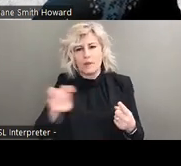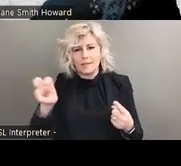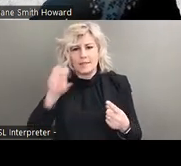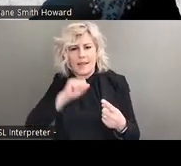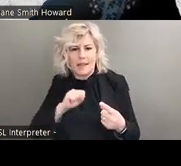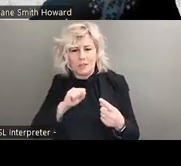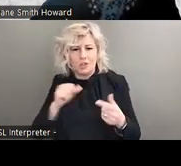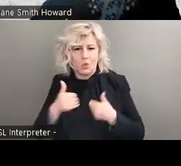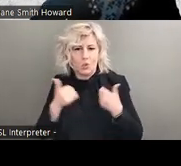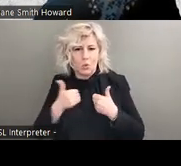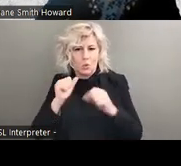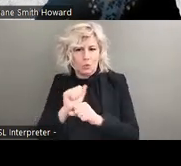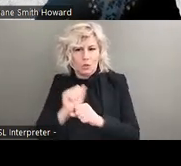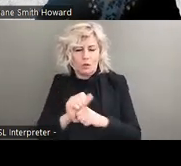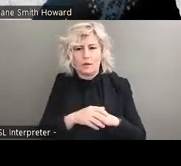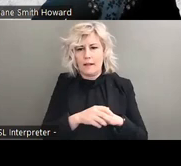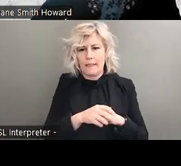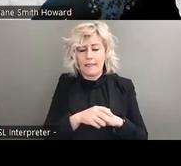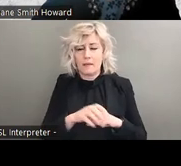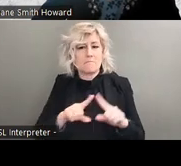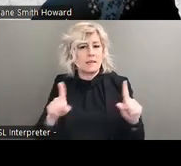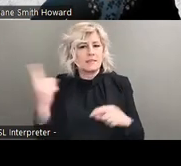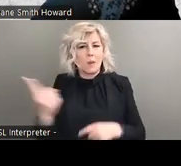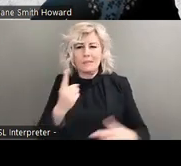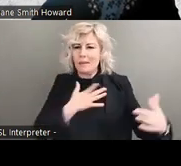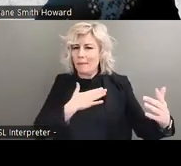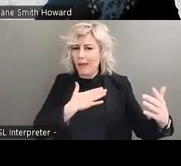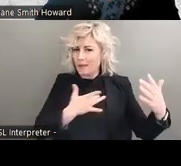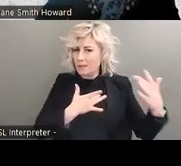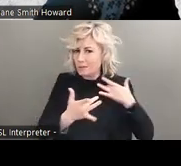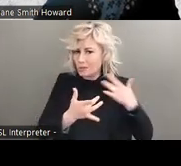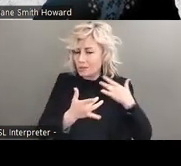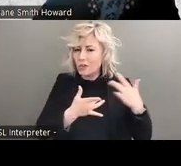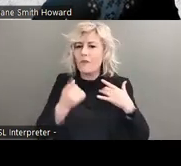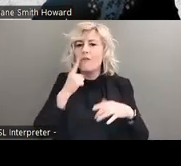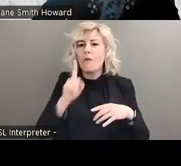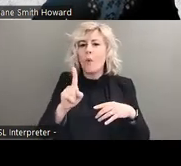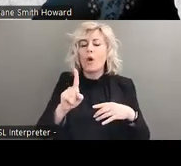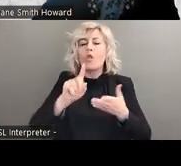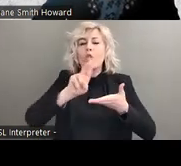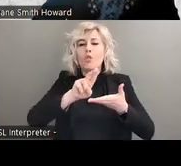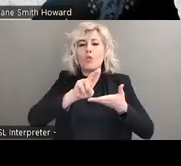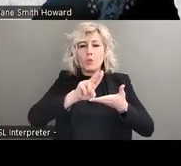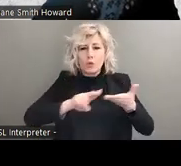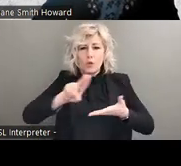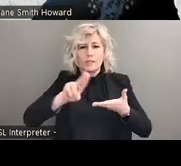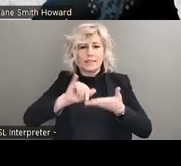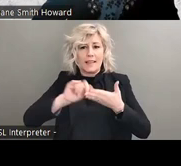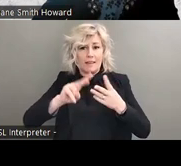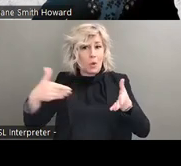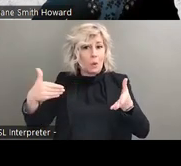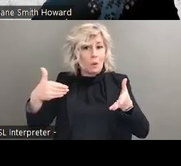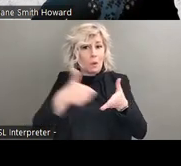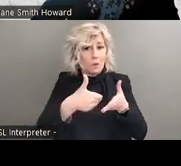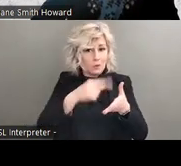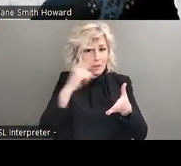work, but it's always been a concern of mine that for the universities that are very close to the Black